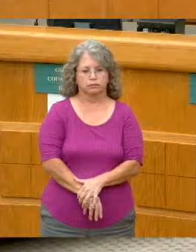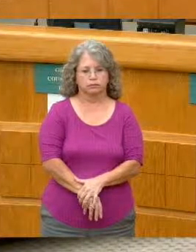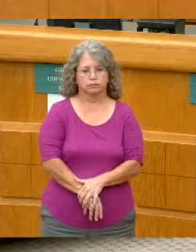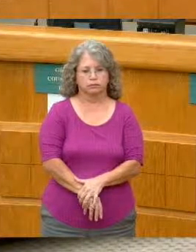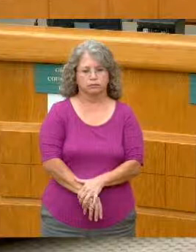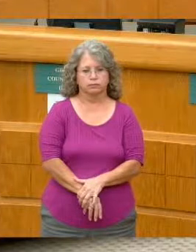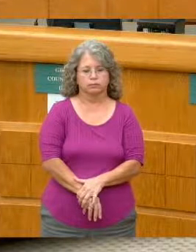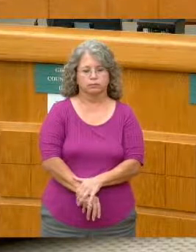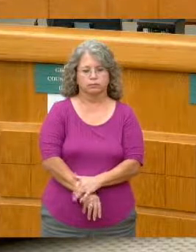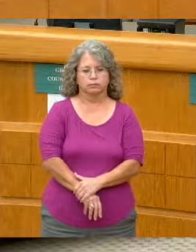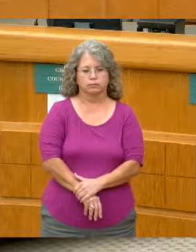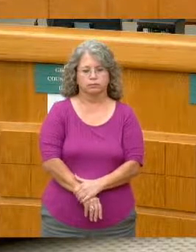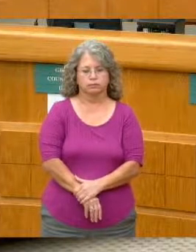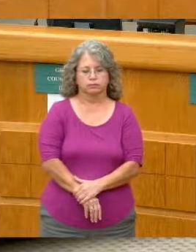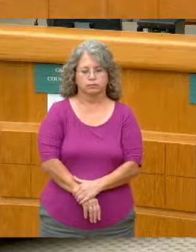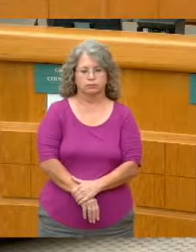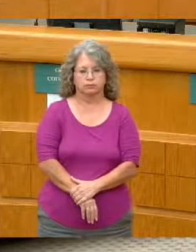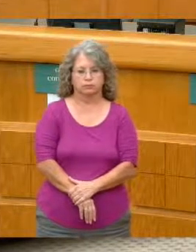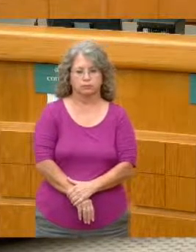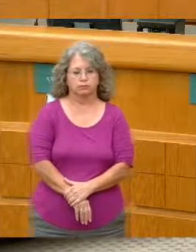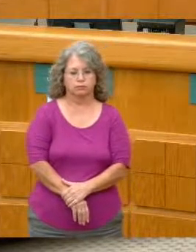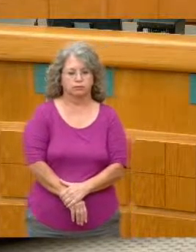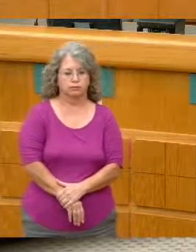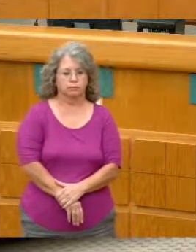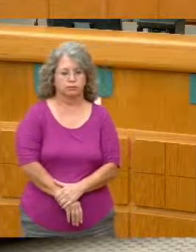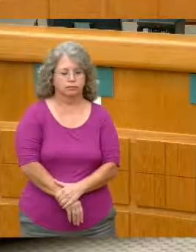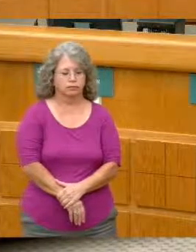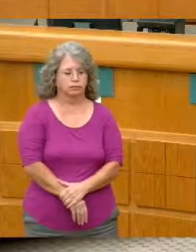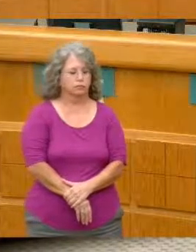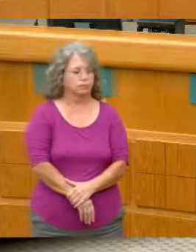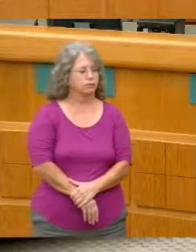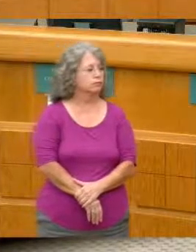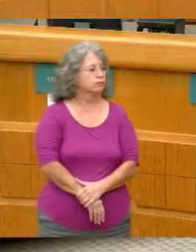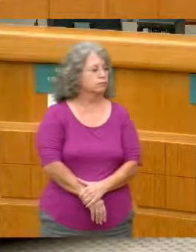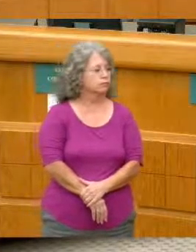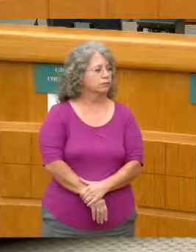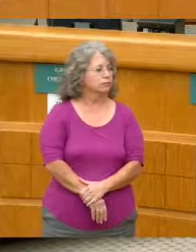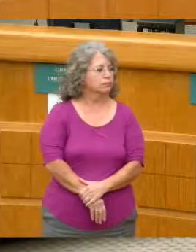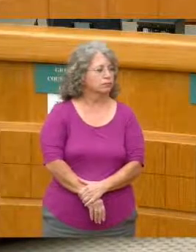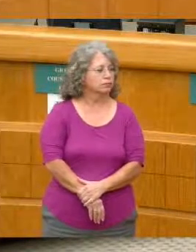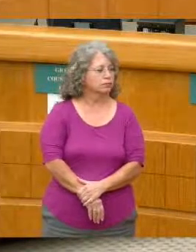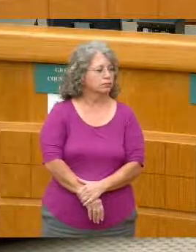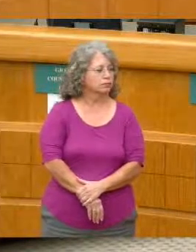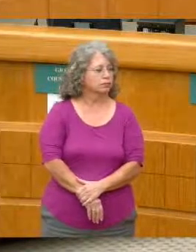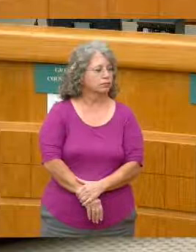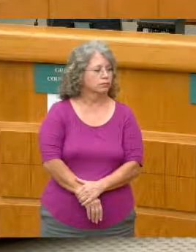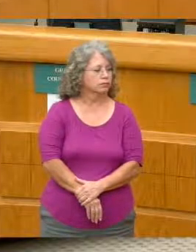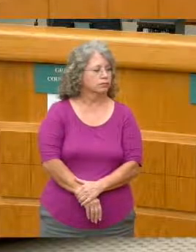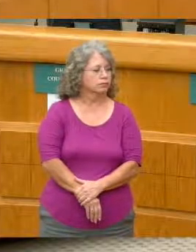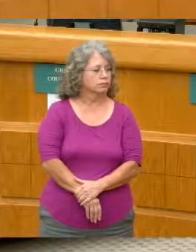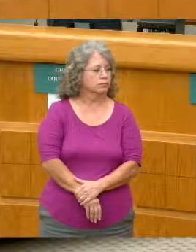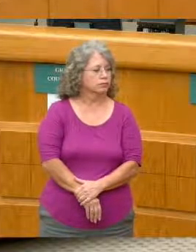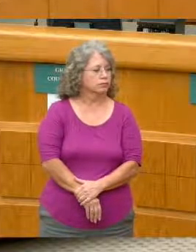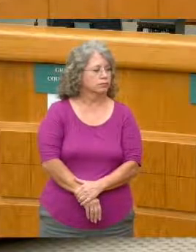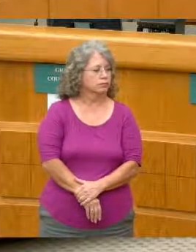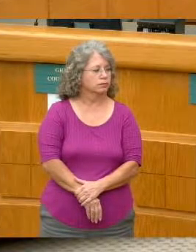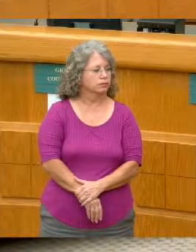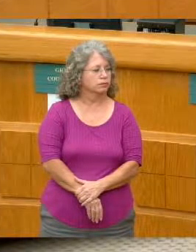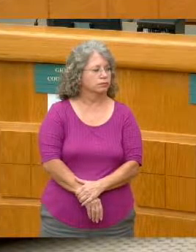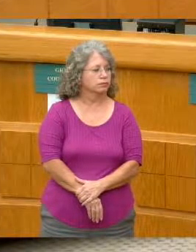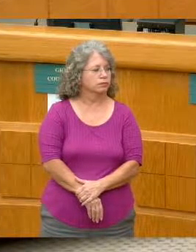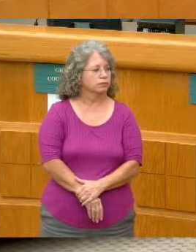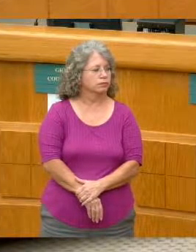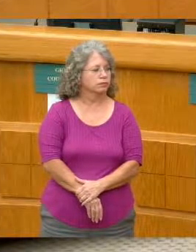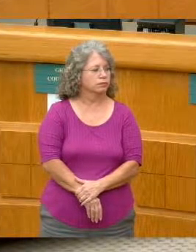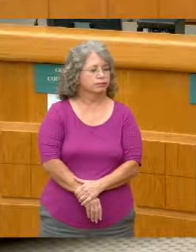futuro aún es incierto. Las buenas noticias es que cada vez estamos más cerca de la obtención de una vacuna, así como tratamientos para ayudar a las personas afectadas por el